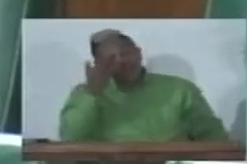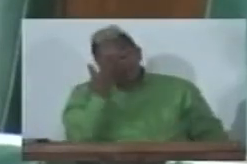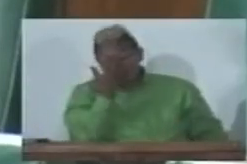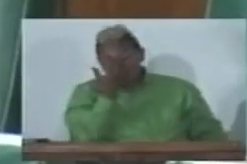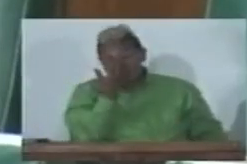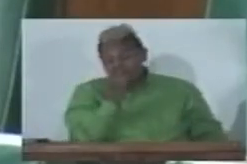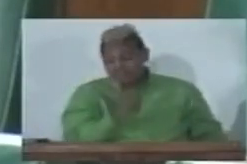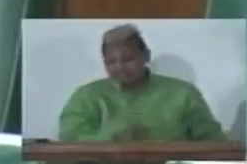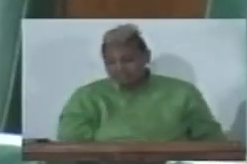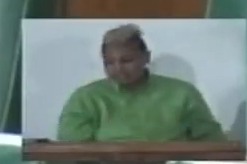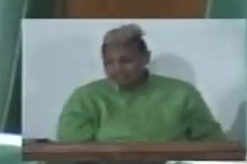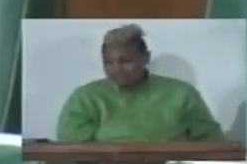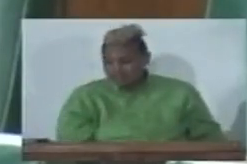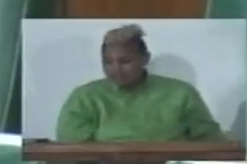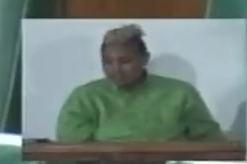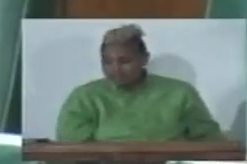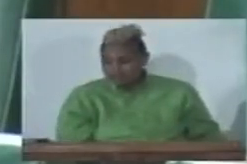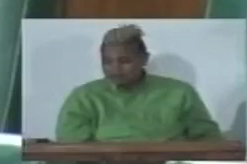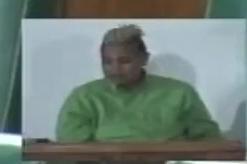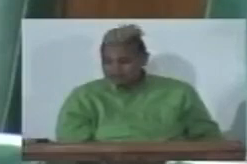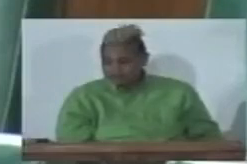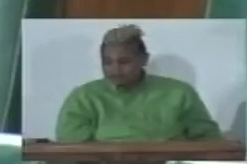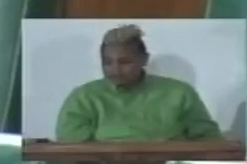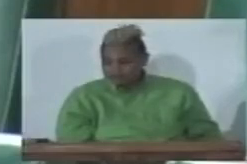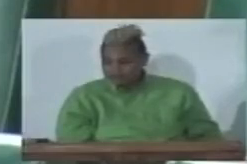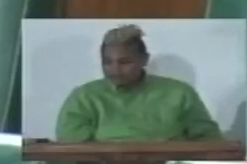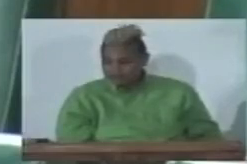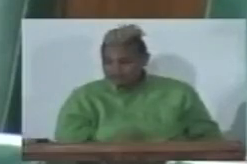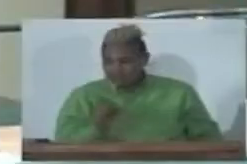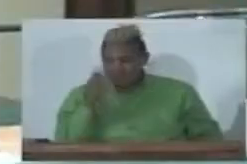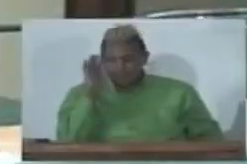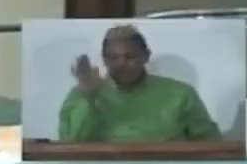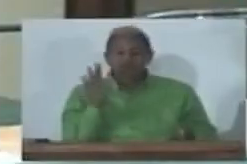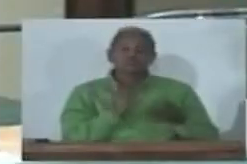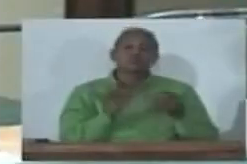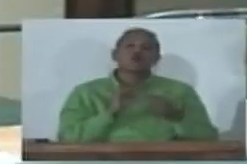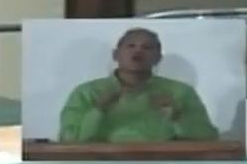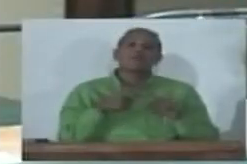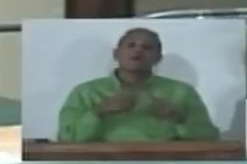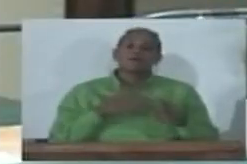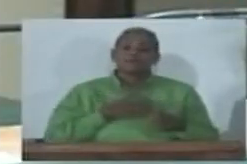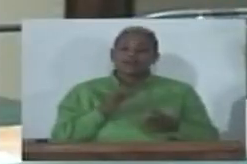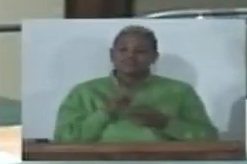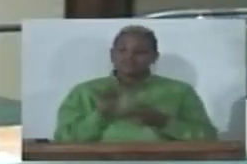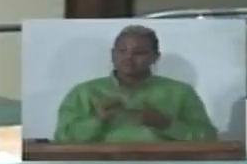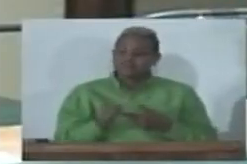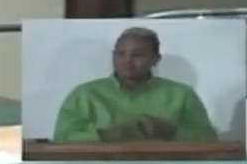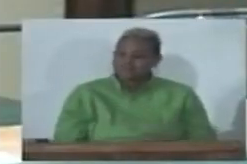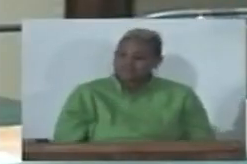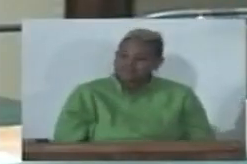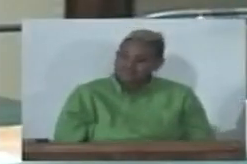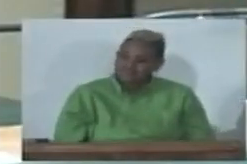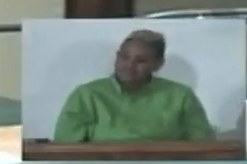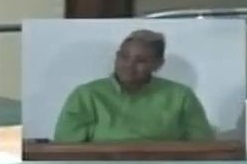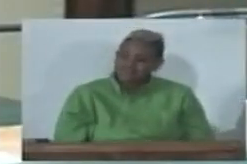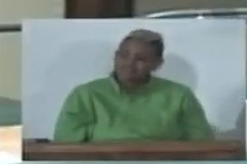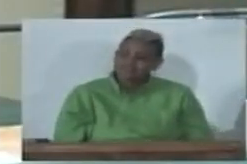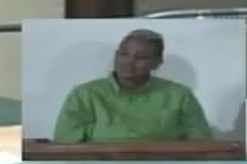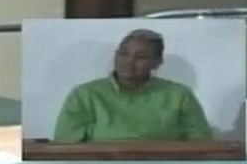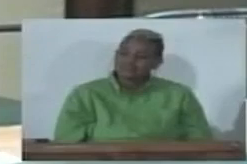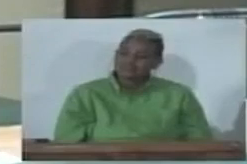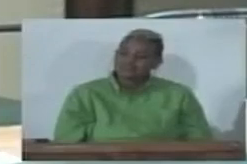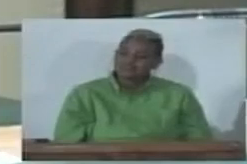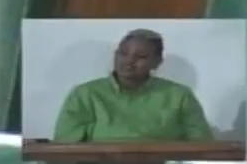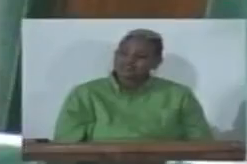would have spoken about my disability. But But I want you to understand